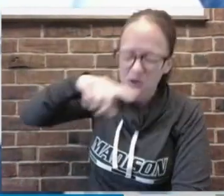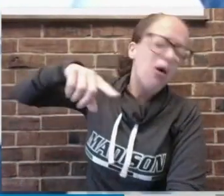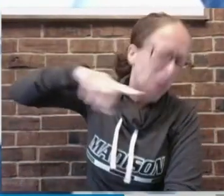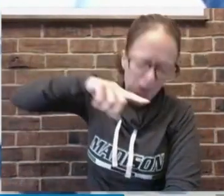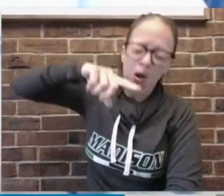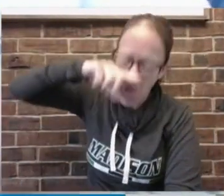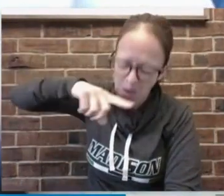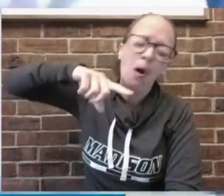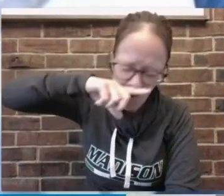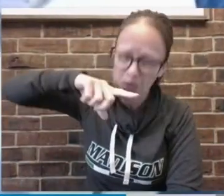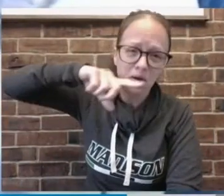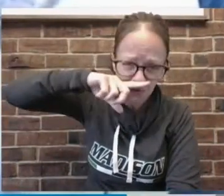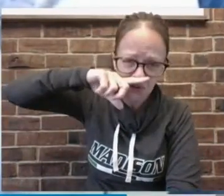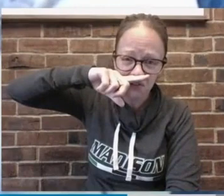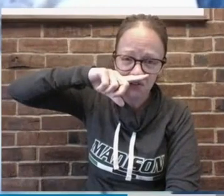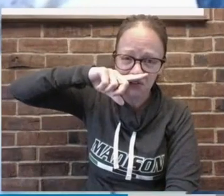real scene